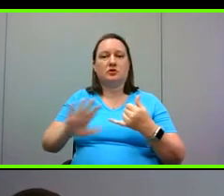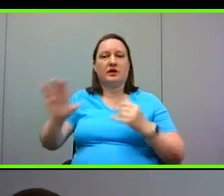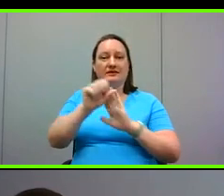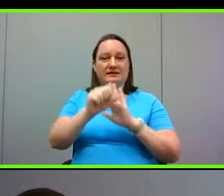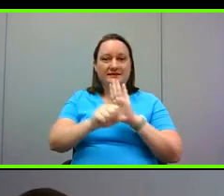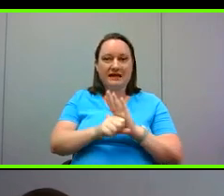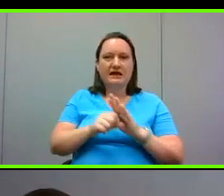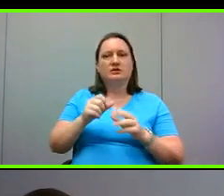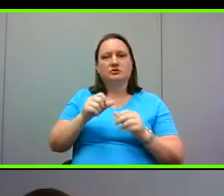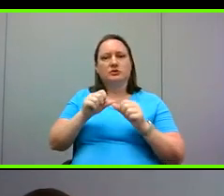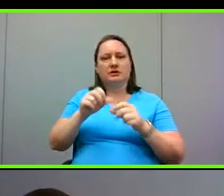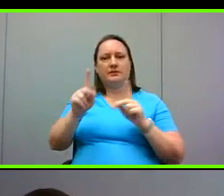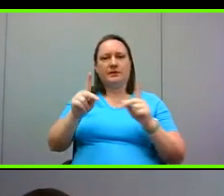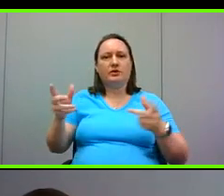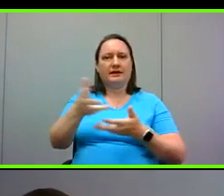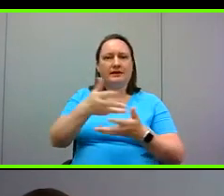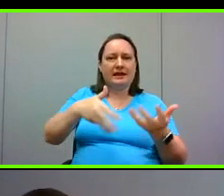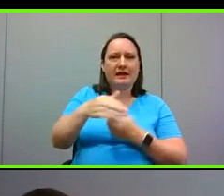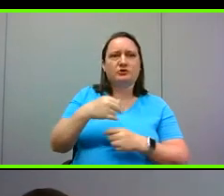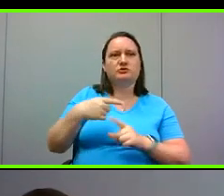best practices,